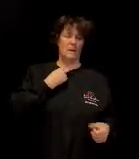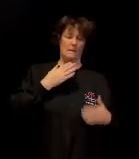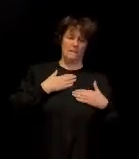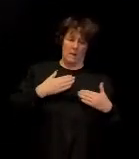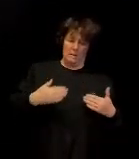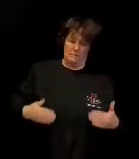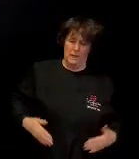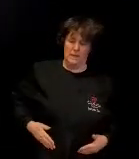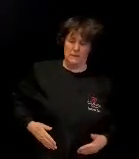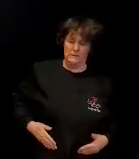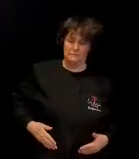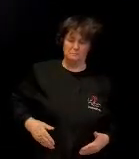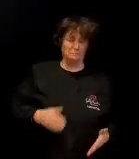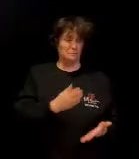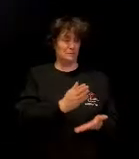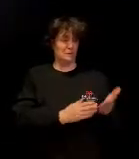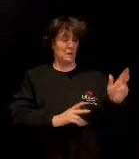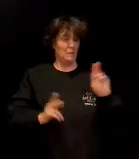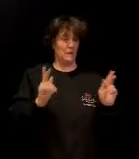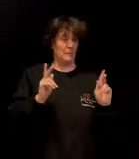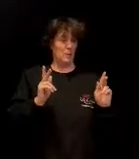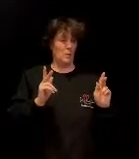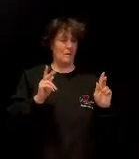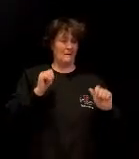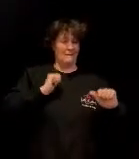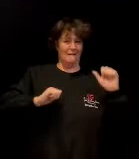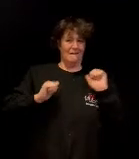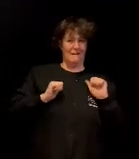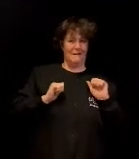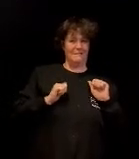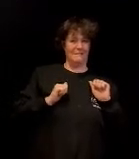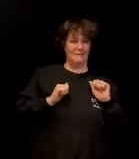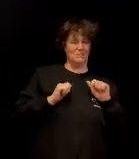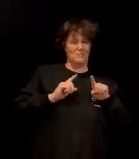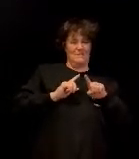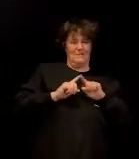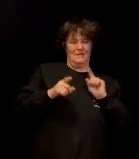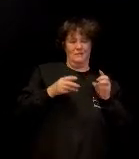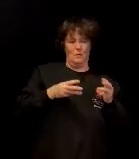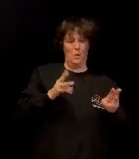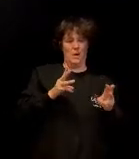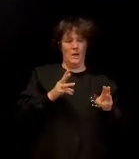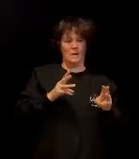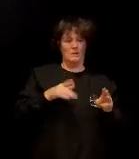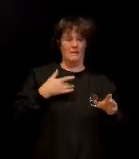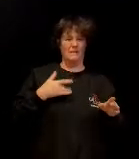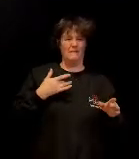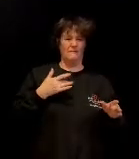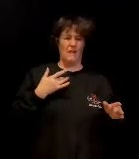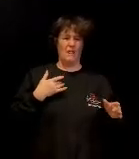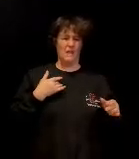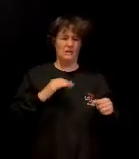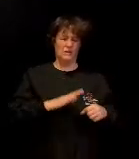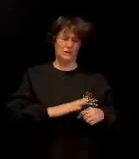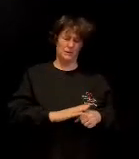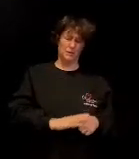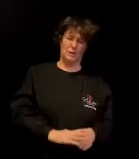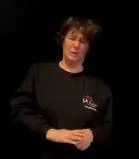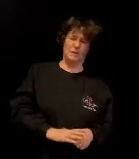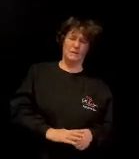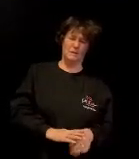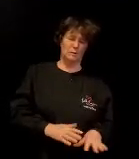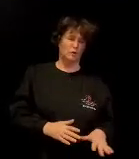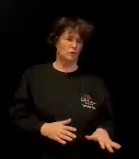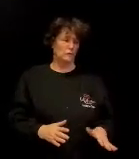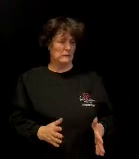people act certain ways when they're stressed, and I got to check myself sometimes and say, you don't have to go along with